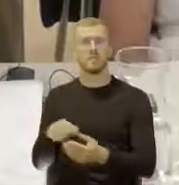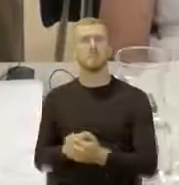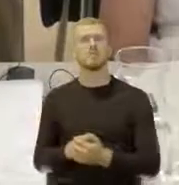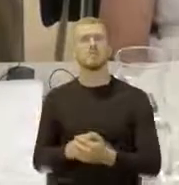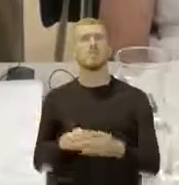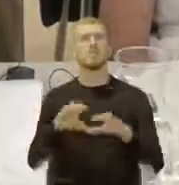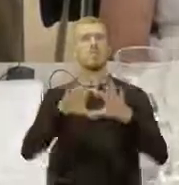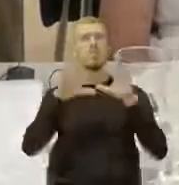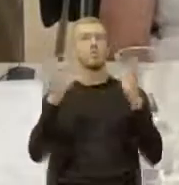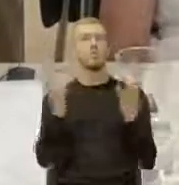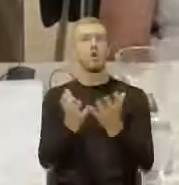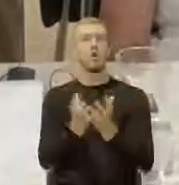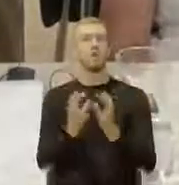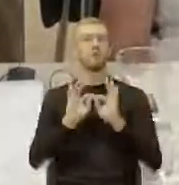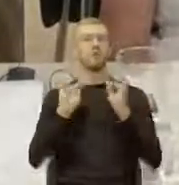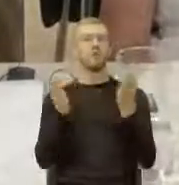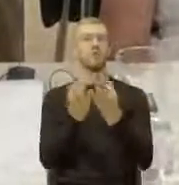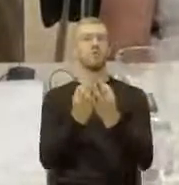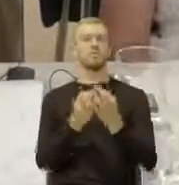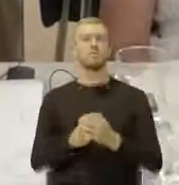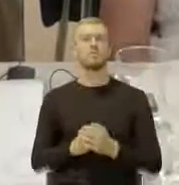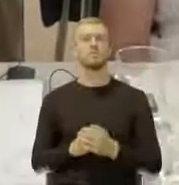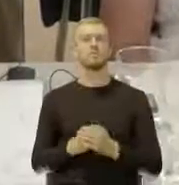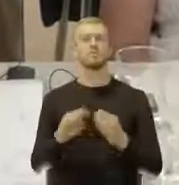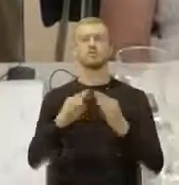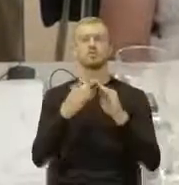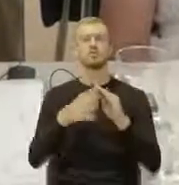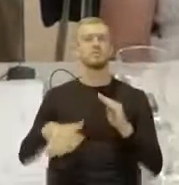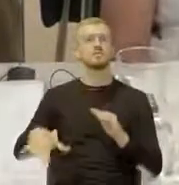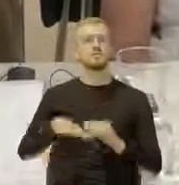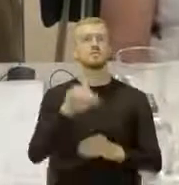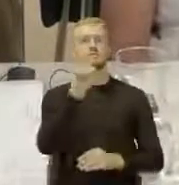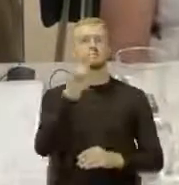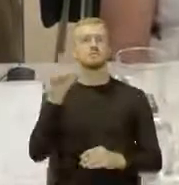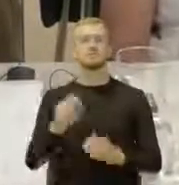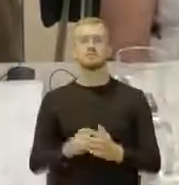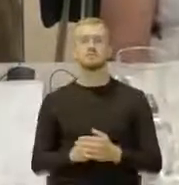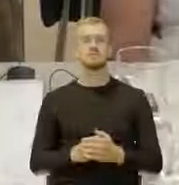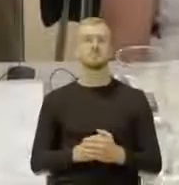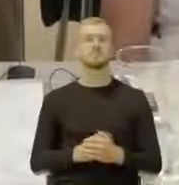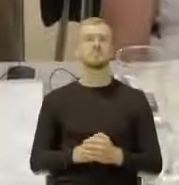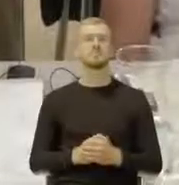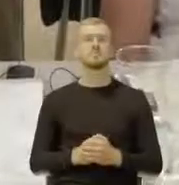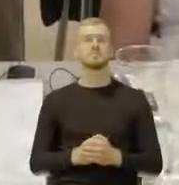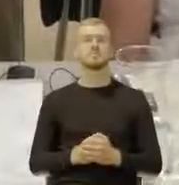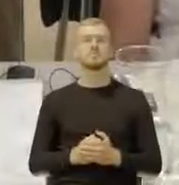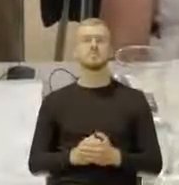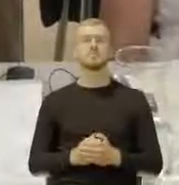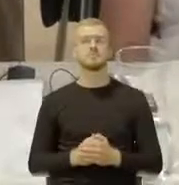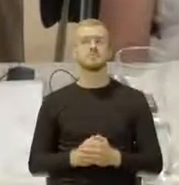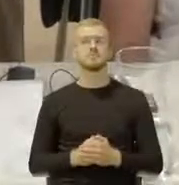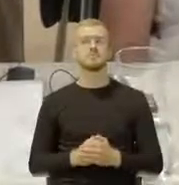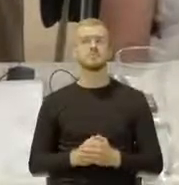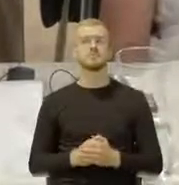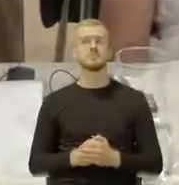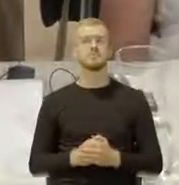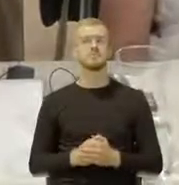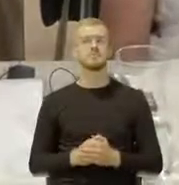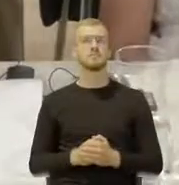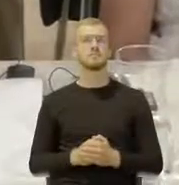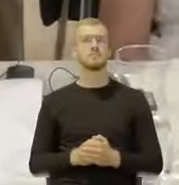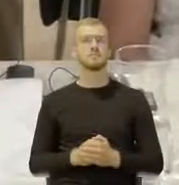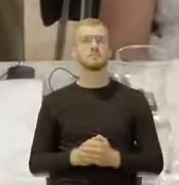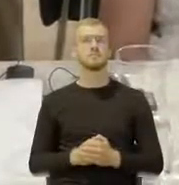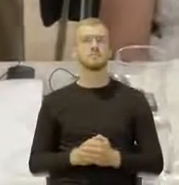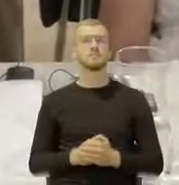there's a need to move away radically from unsustainable practices, that there's a need to look back